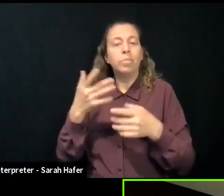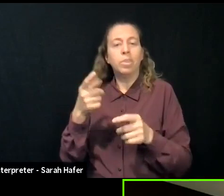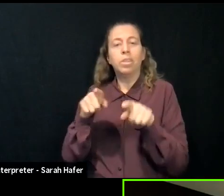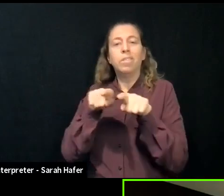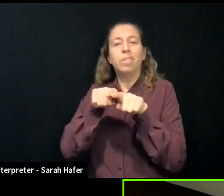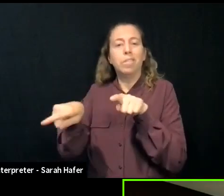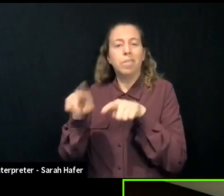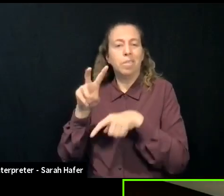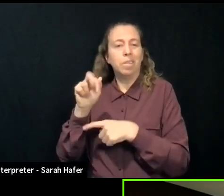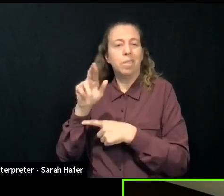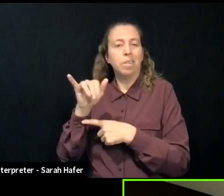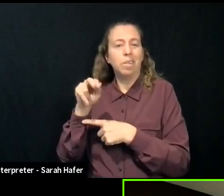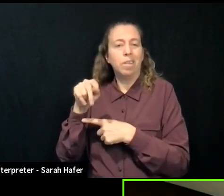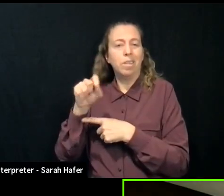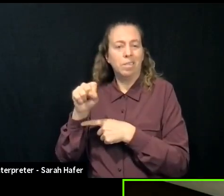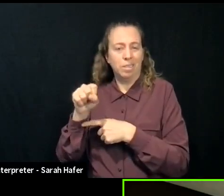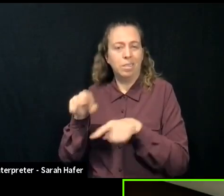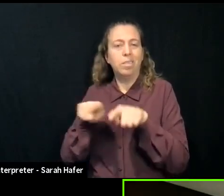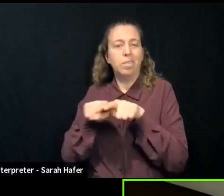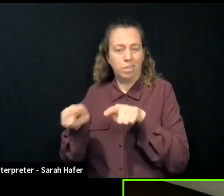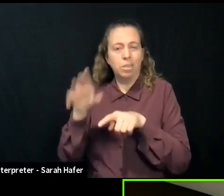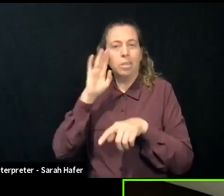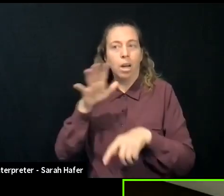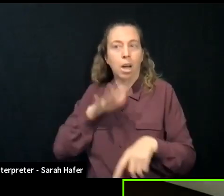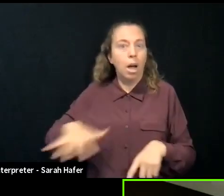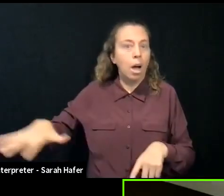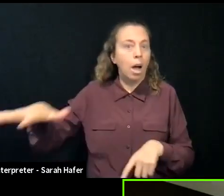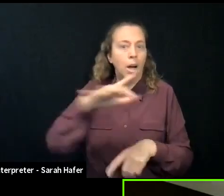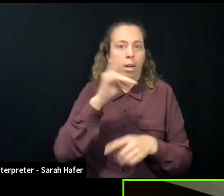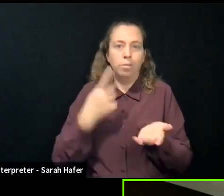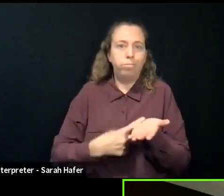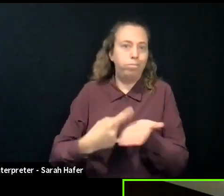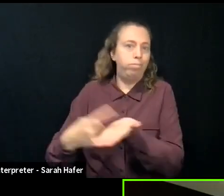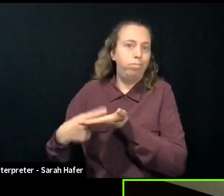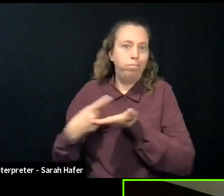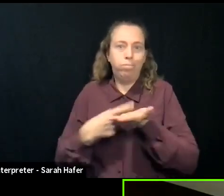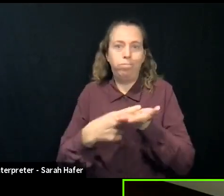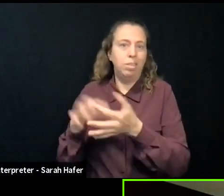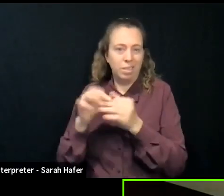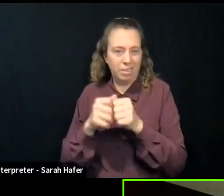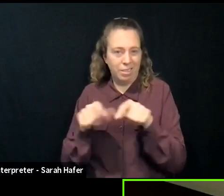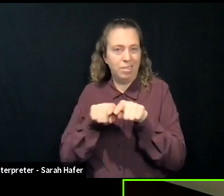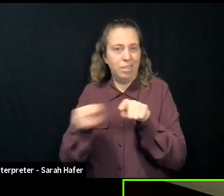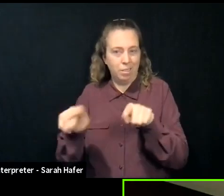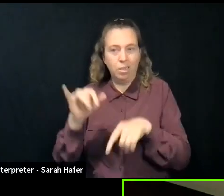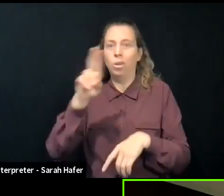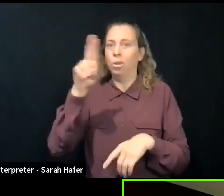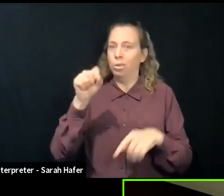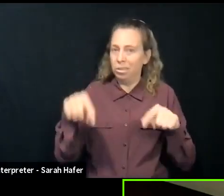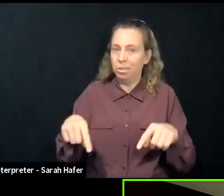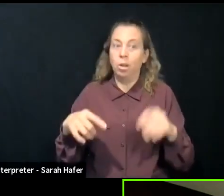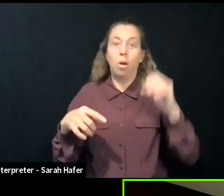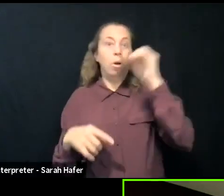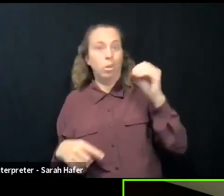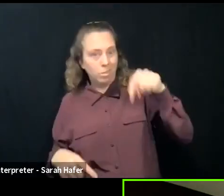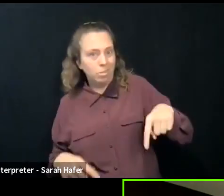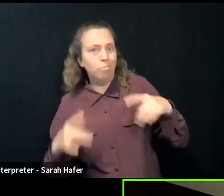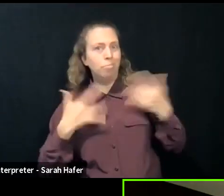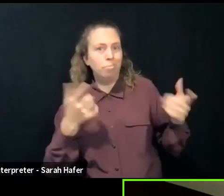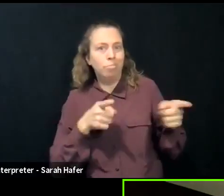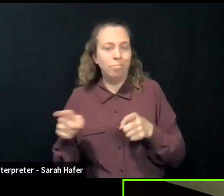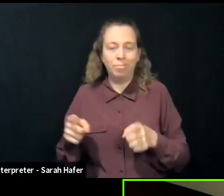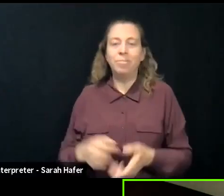United States, and here in Oregon. All viruses mutate or change over time,